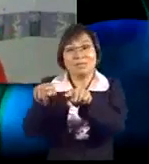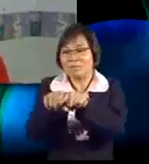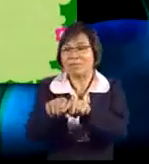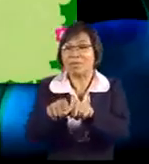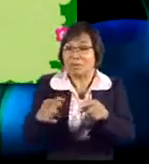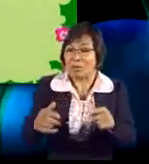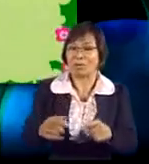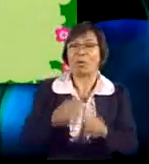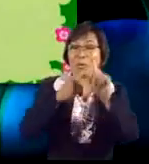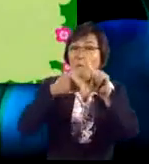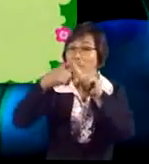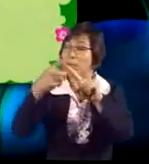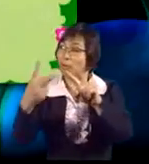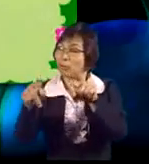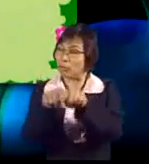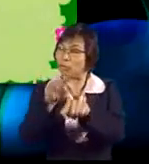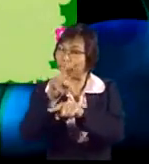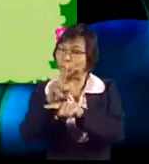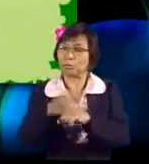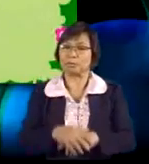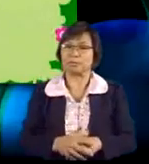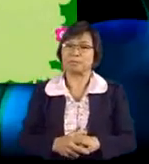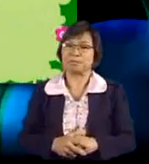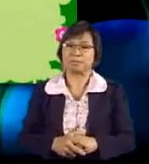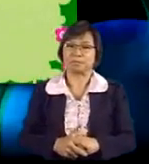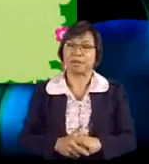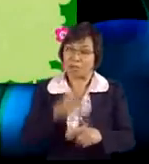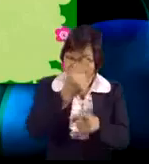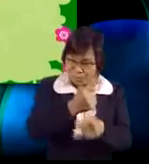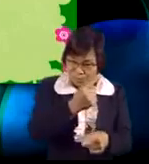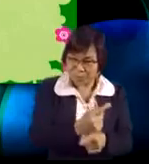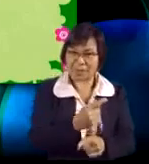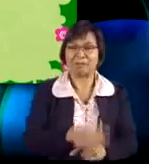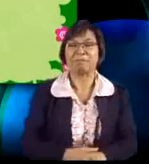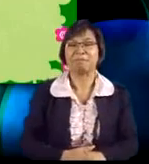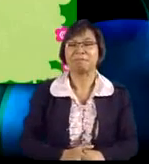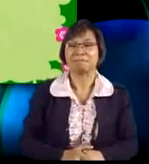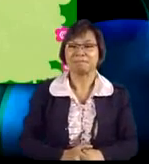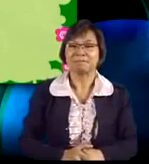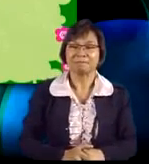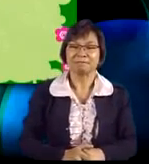also... Multiply the numerator by 2. So 1 multiplied by 2 is 2.